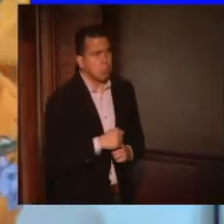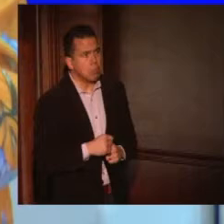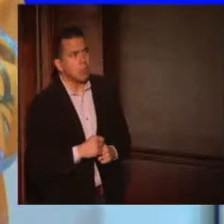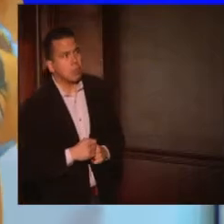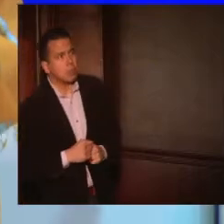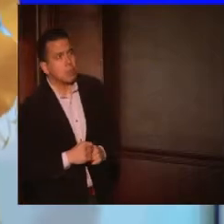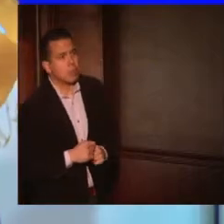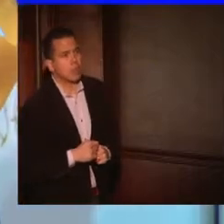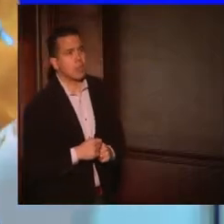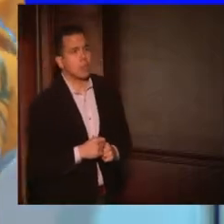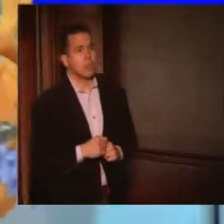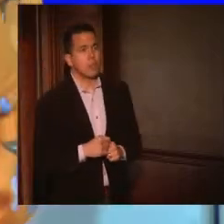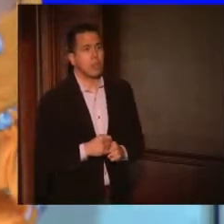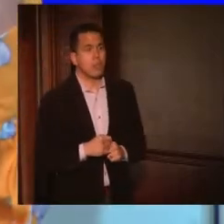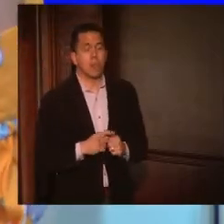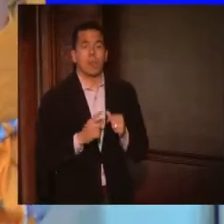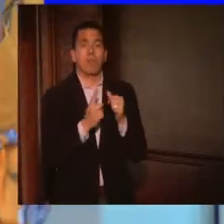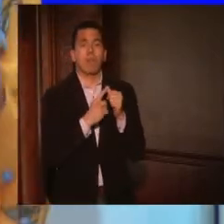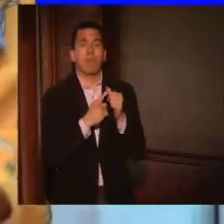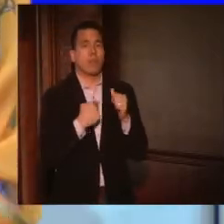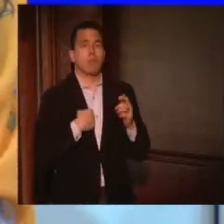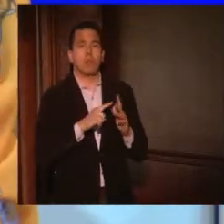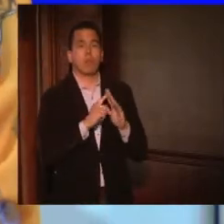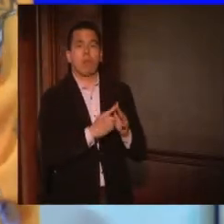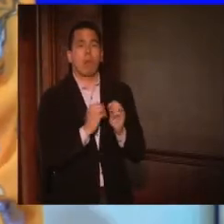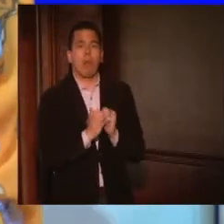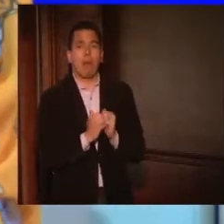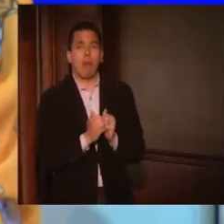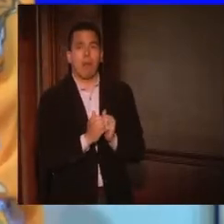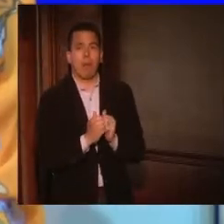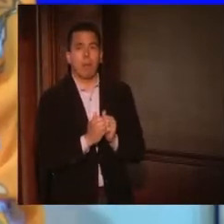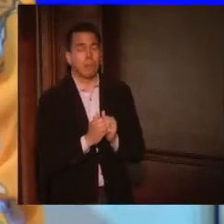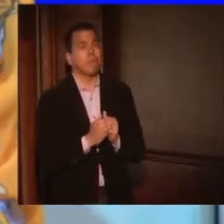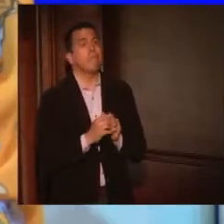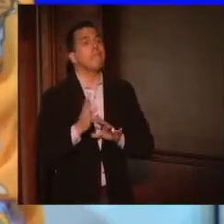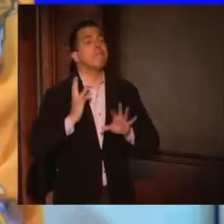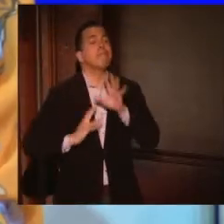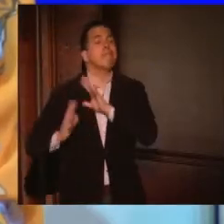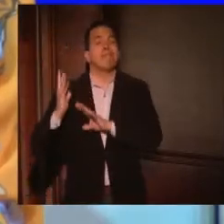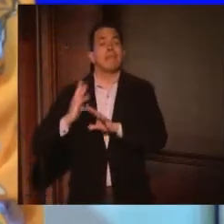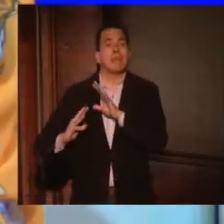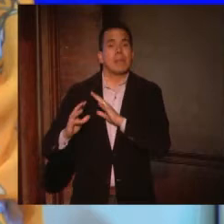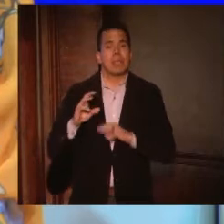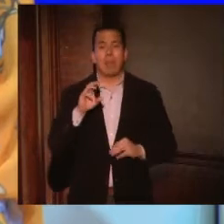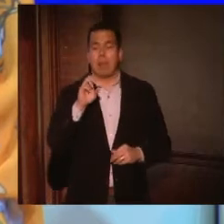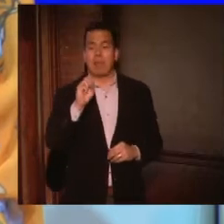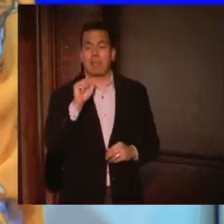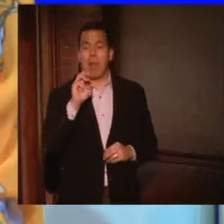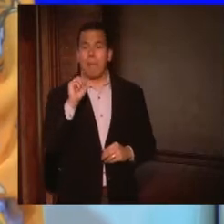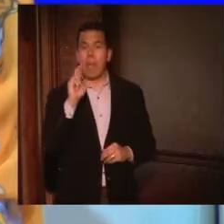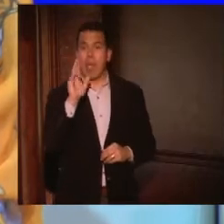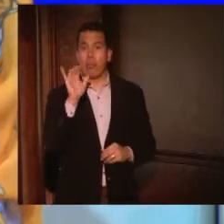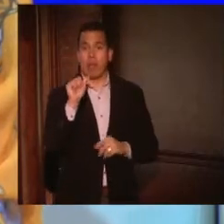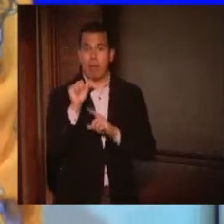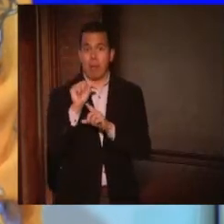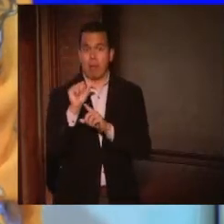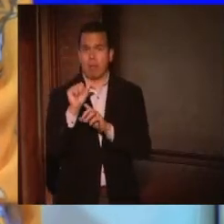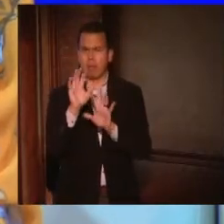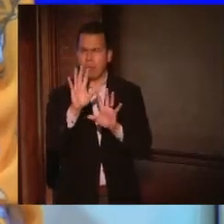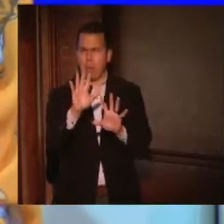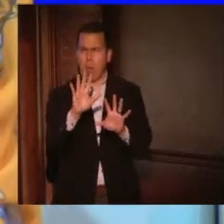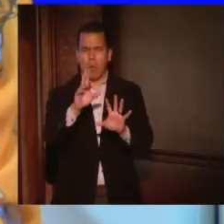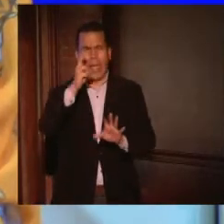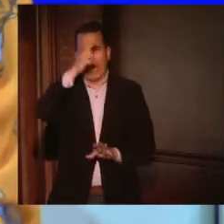I mean, the best place to start is probably ancient Sumeria. Hear me out. So if we think about... We've got